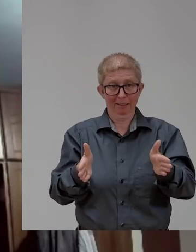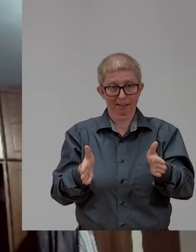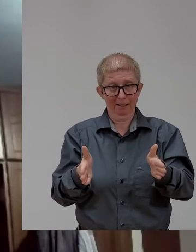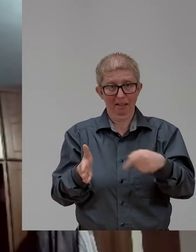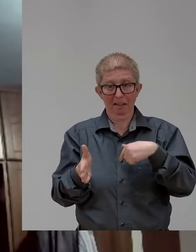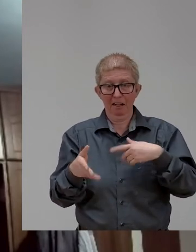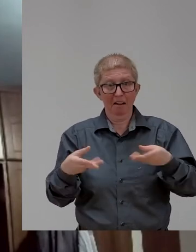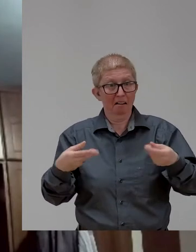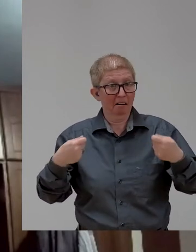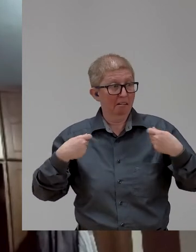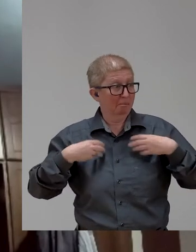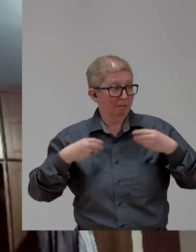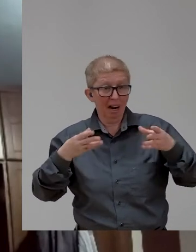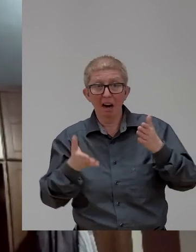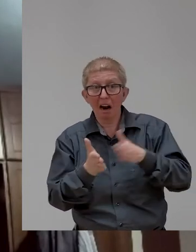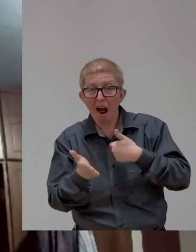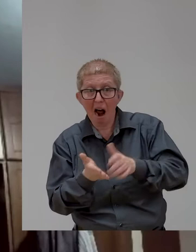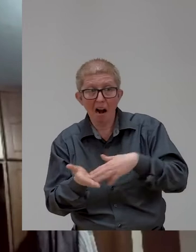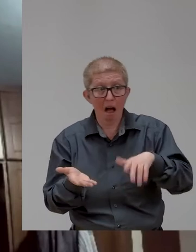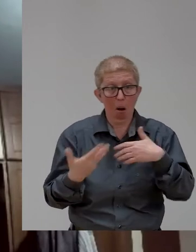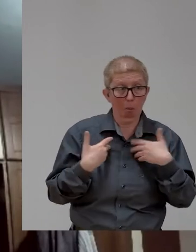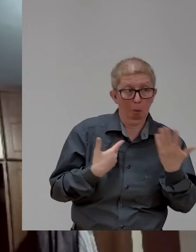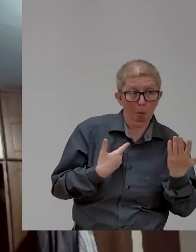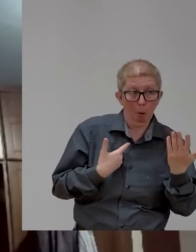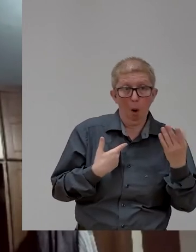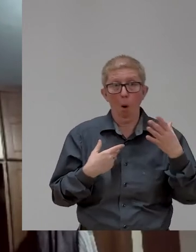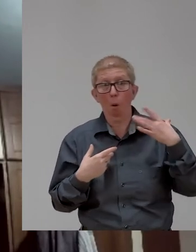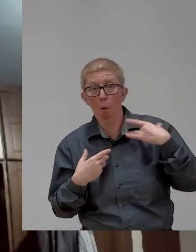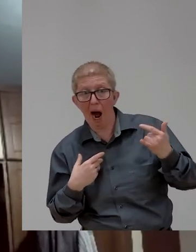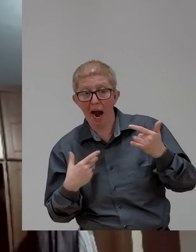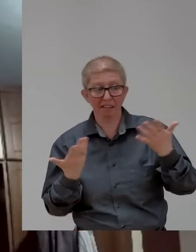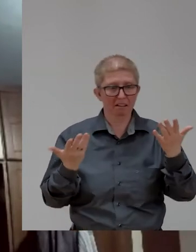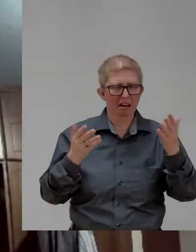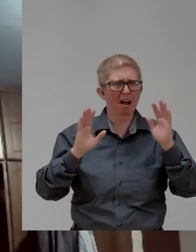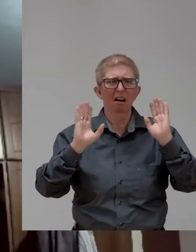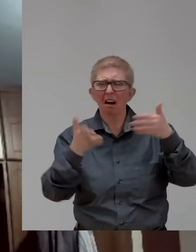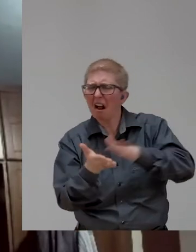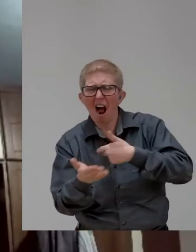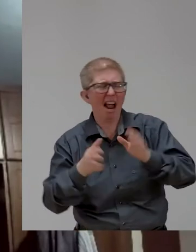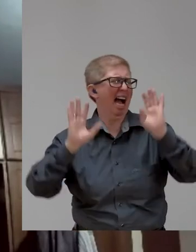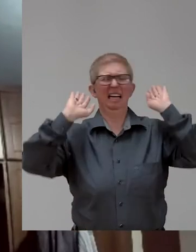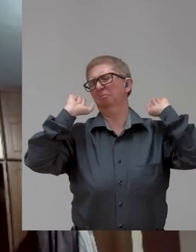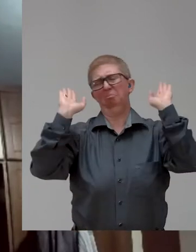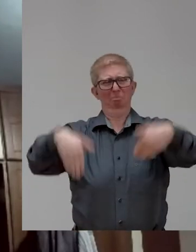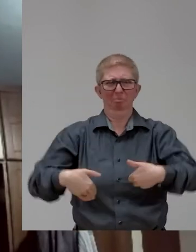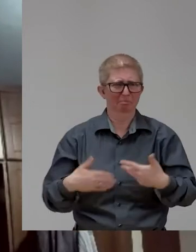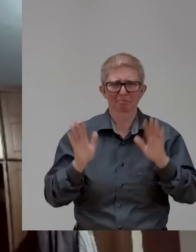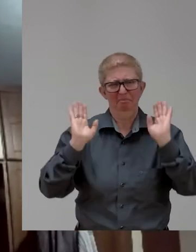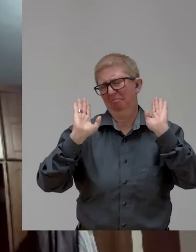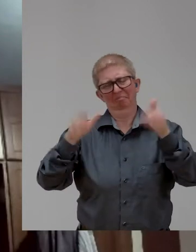plus black or whatever. I don't know. I have never cared about colors. So anyways, coming to the tips of getting our dreams.